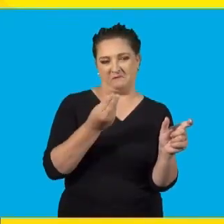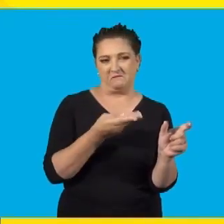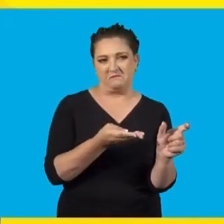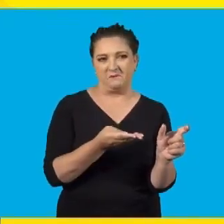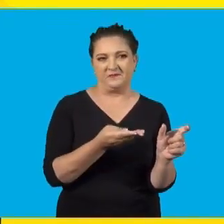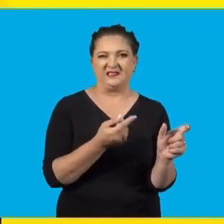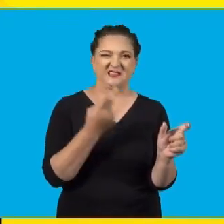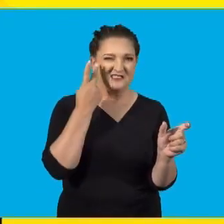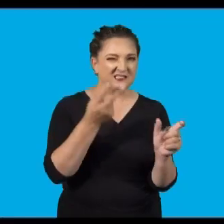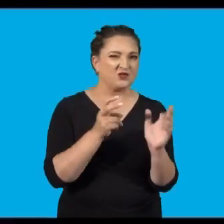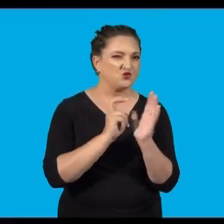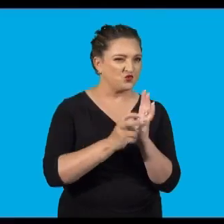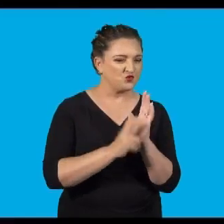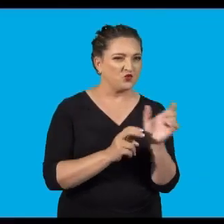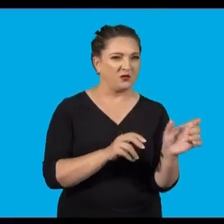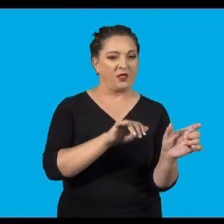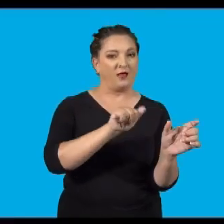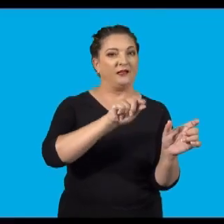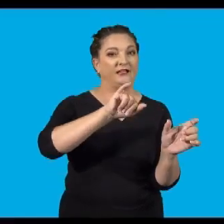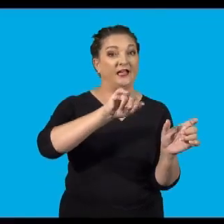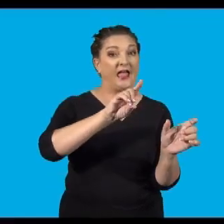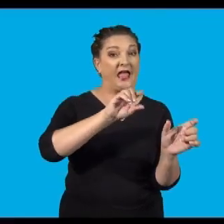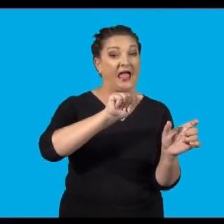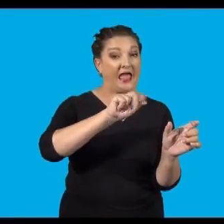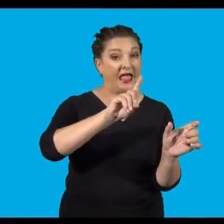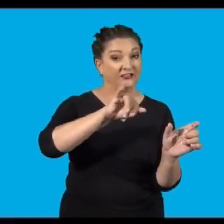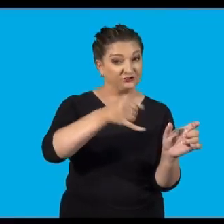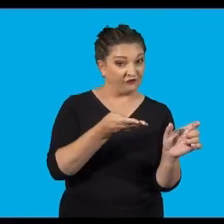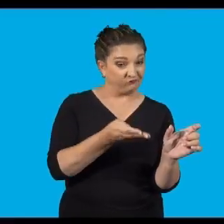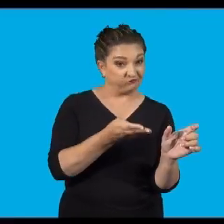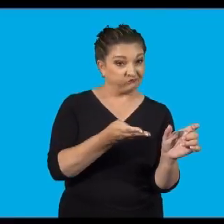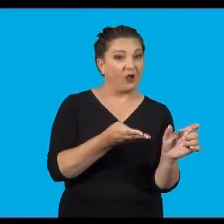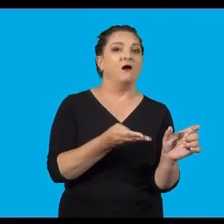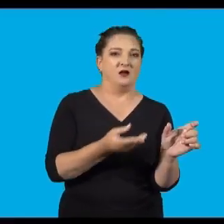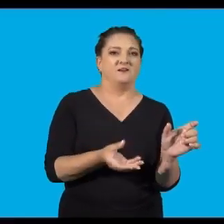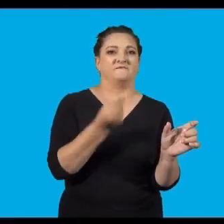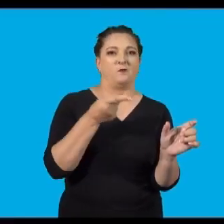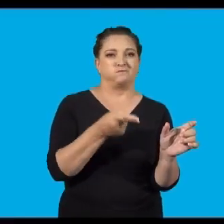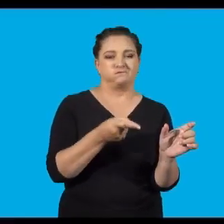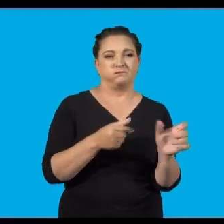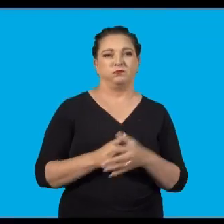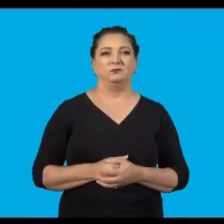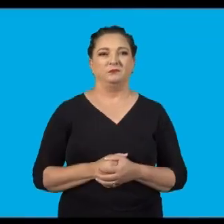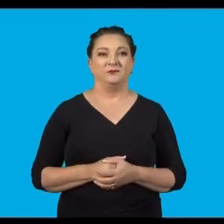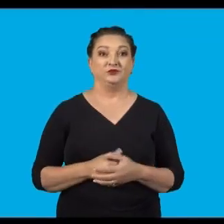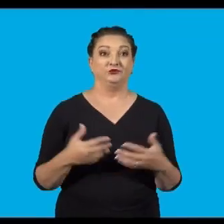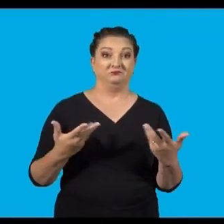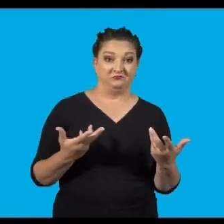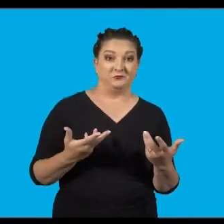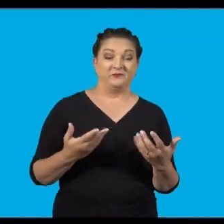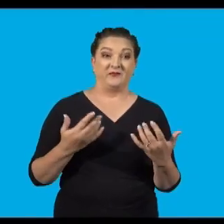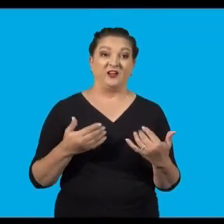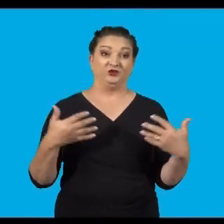adjective there, all right? So let's test the rule. There's my noun, look behind my noun. What did I find? All right?